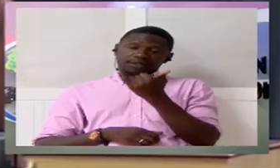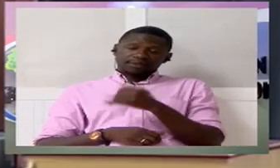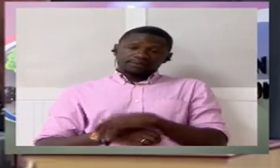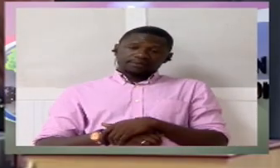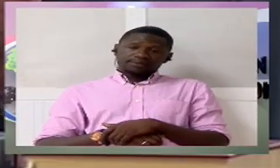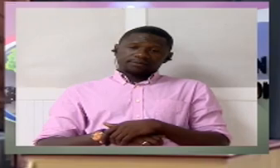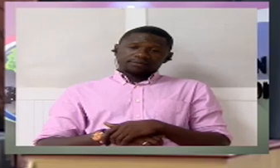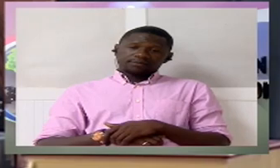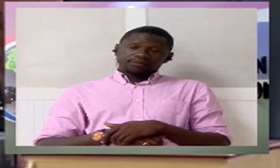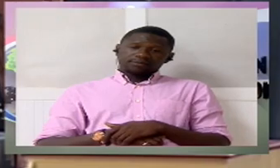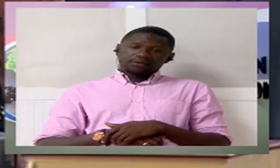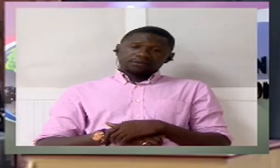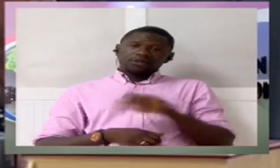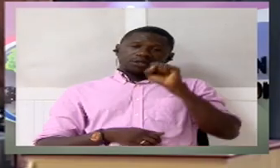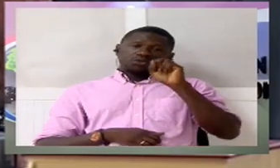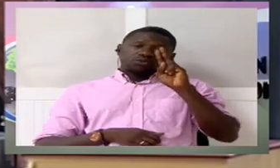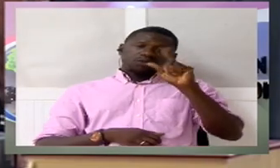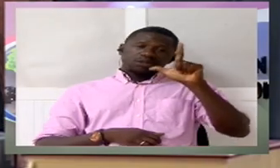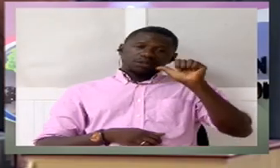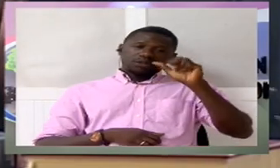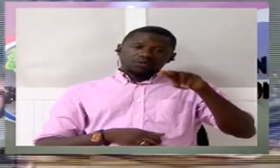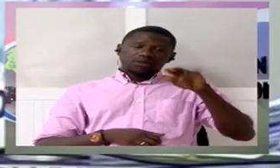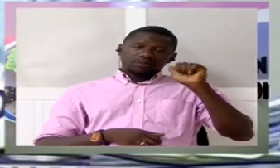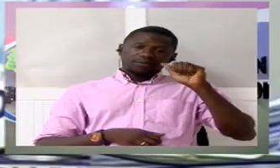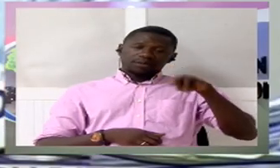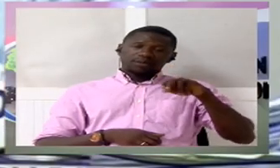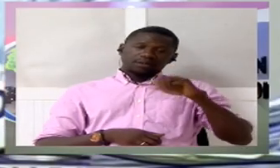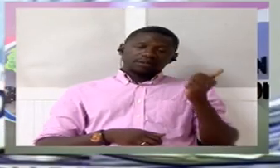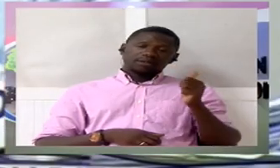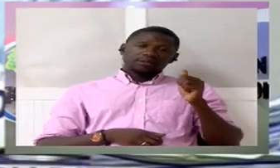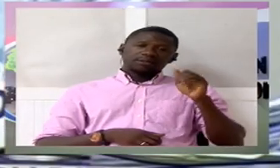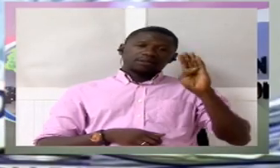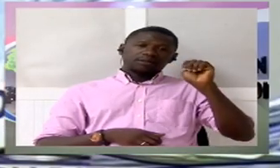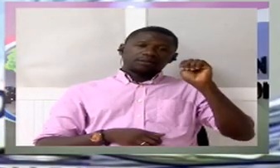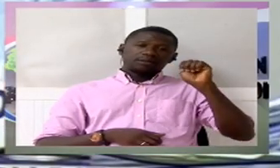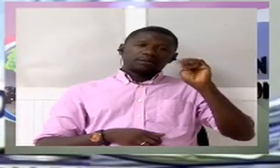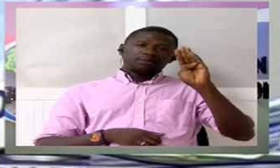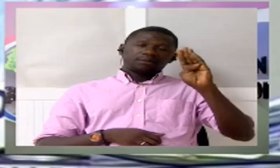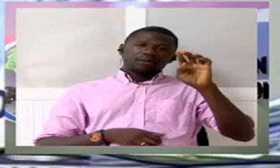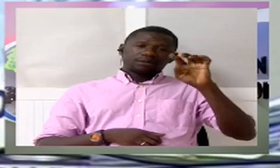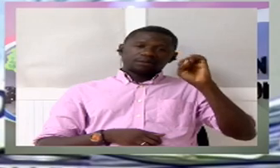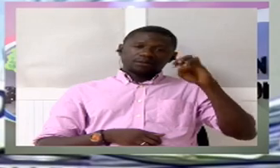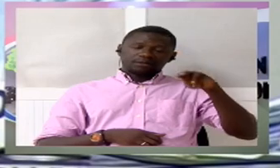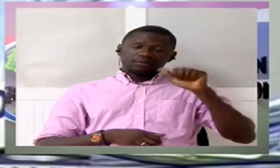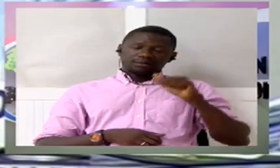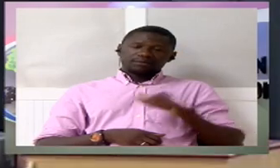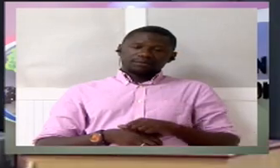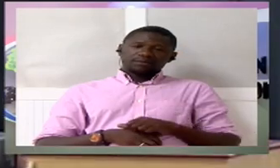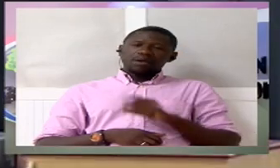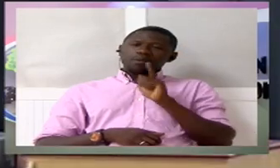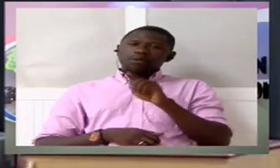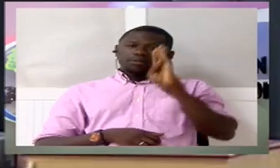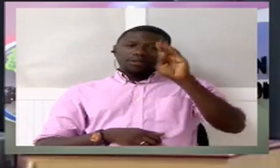Yes. Suleiman Job and Ibrahim Job. Baba had 13 children, correct? Yes. Baba dintang anin sabala